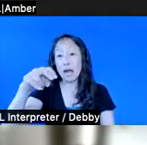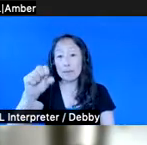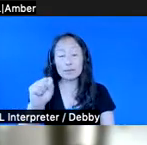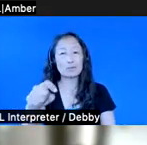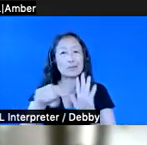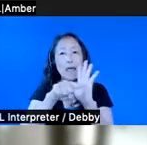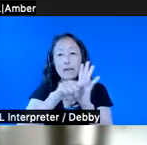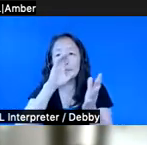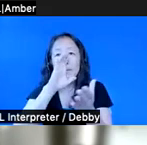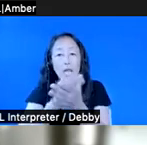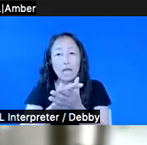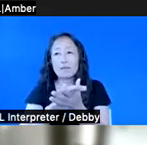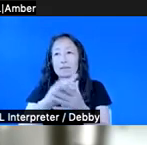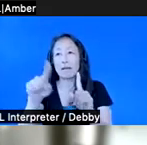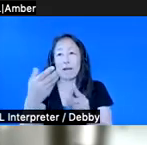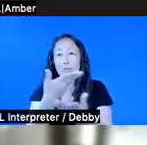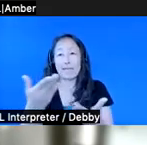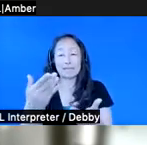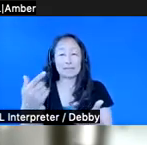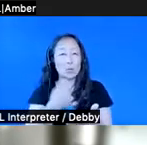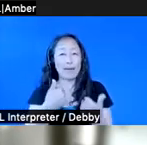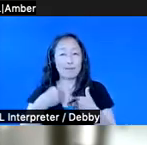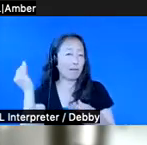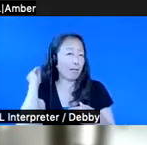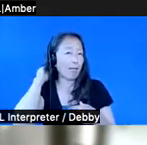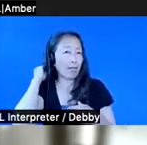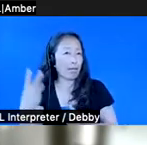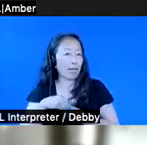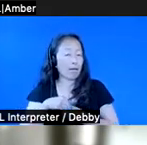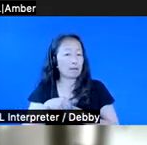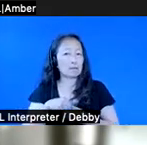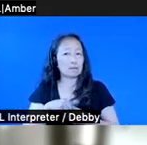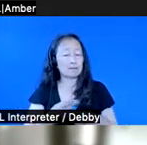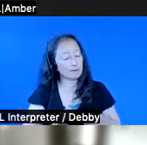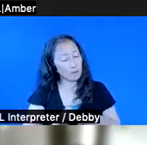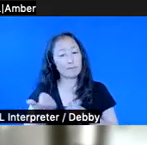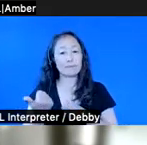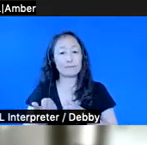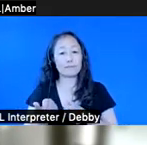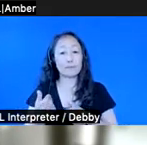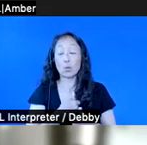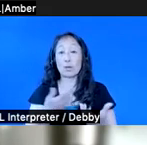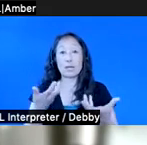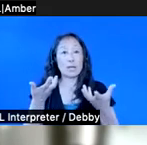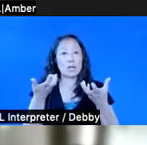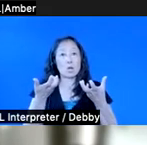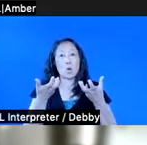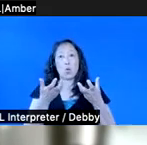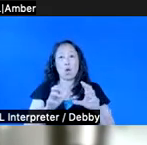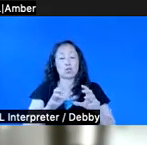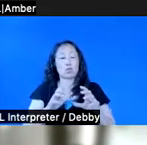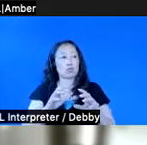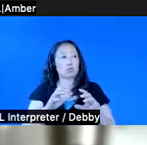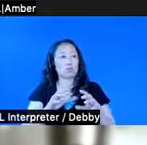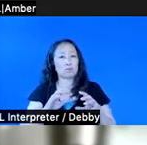carried, or anything that creates barriers that might prevent or limit access to safety or resources. I think